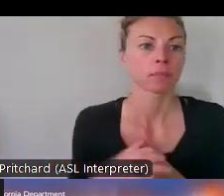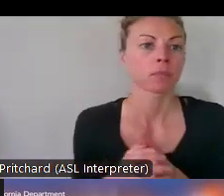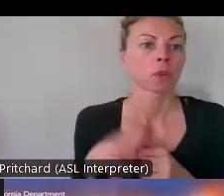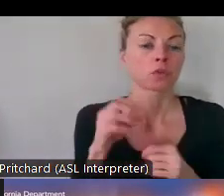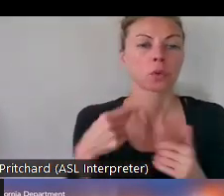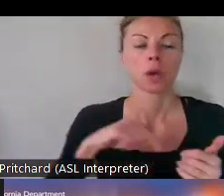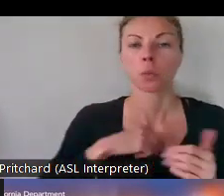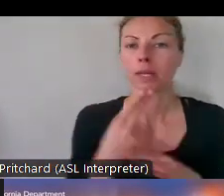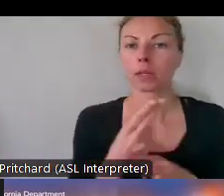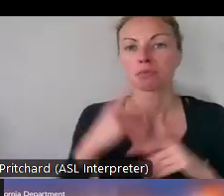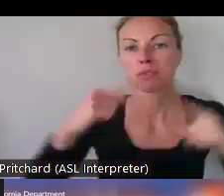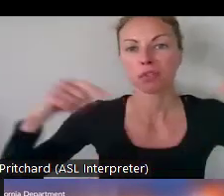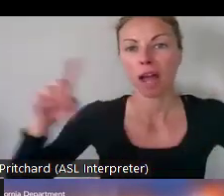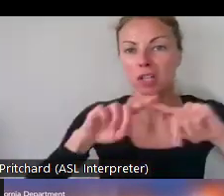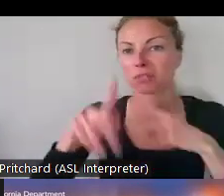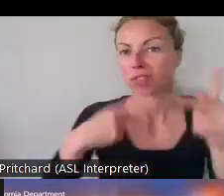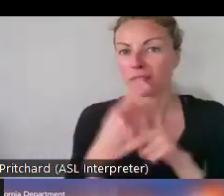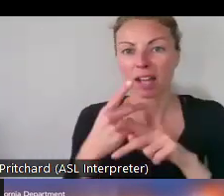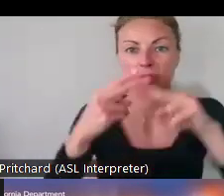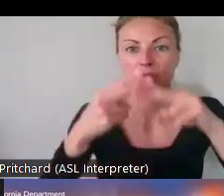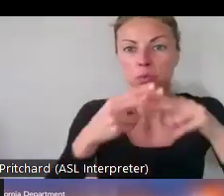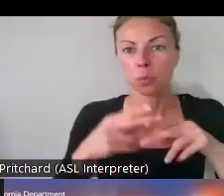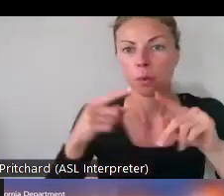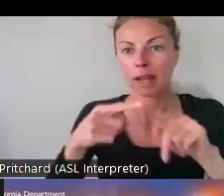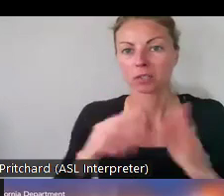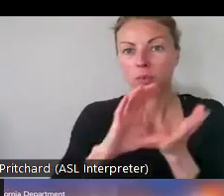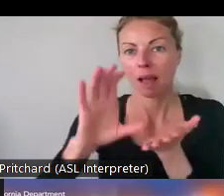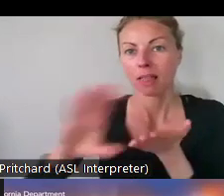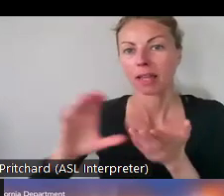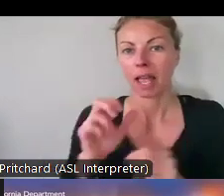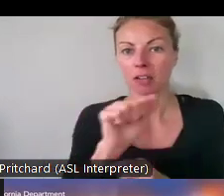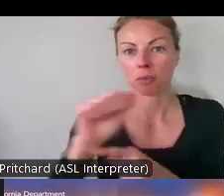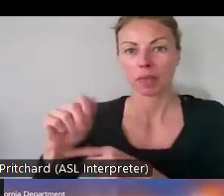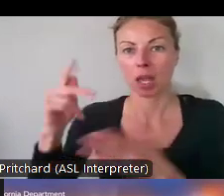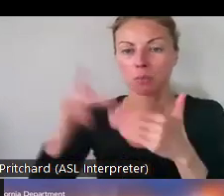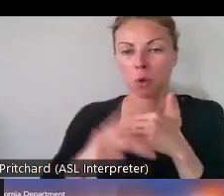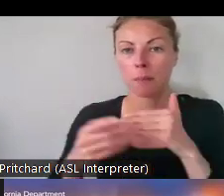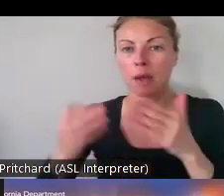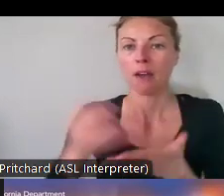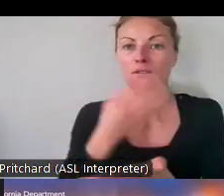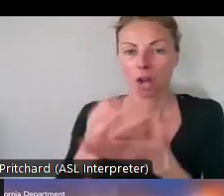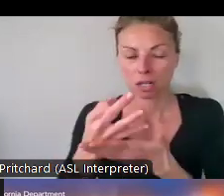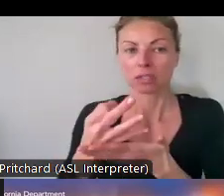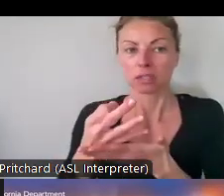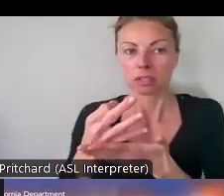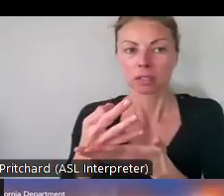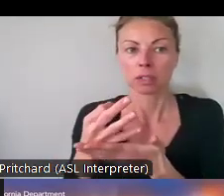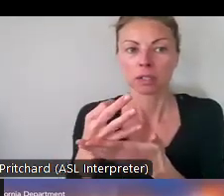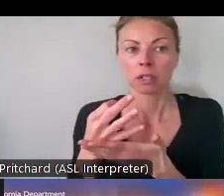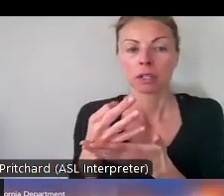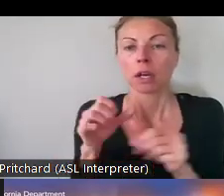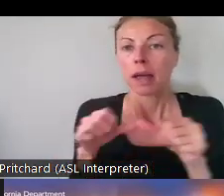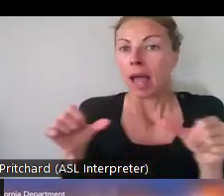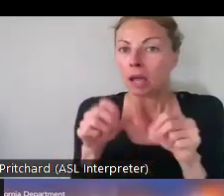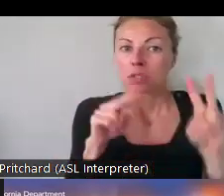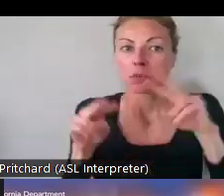We use a variety of factors and weights to allocate the AAA programmatic funding. The areas we look